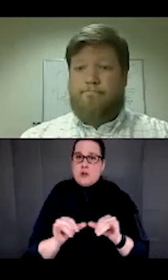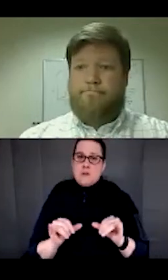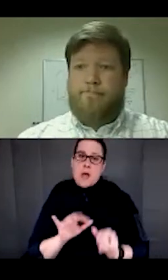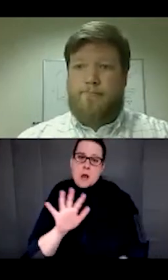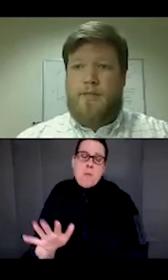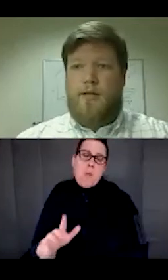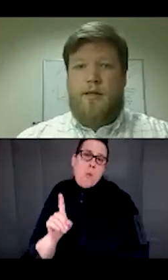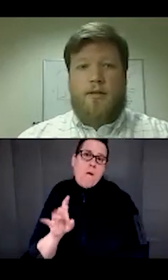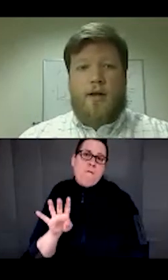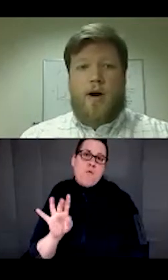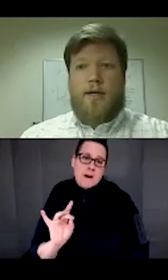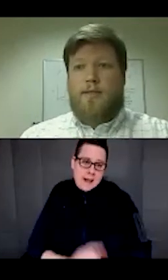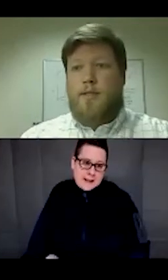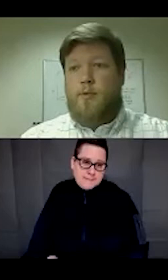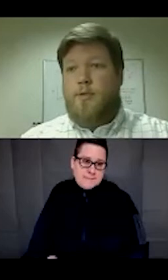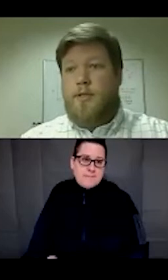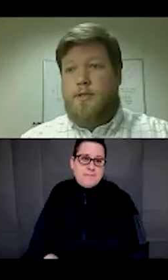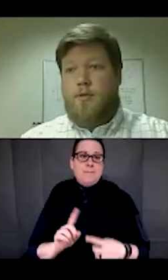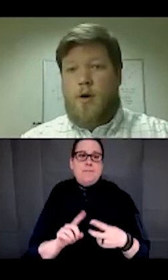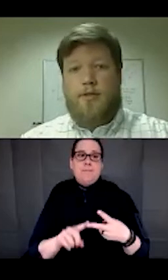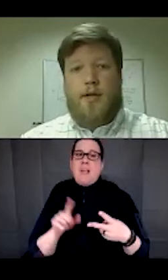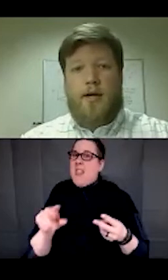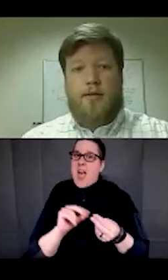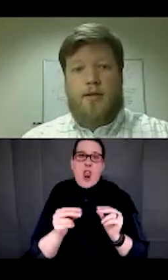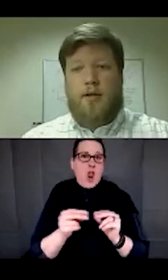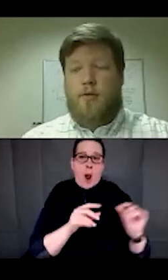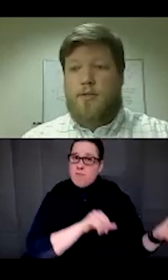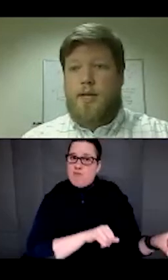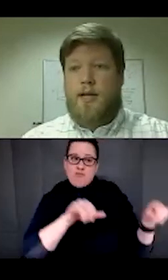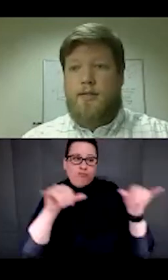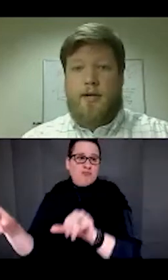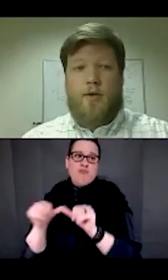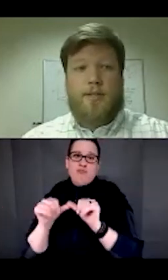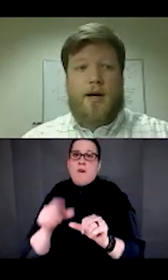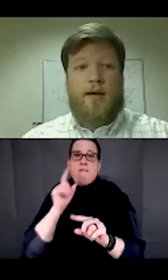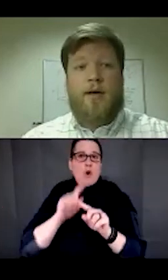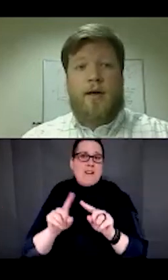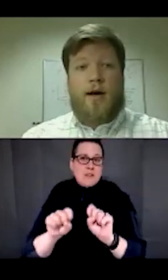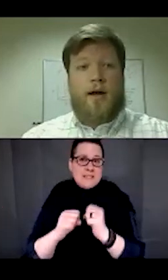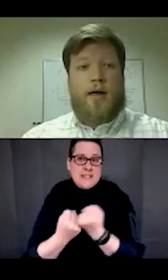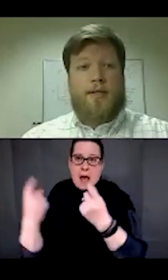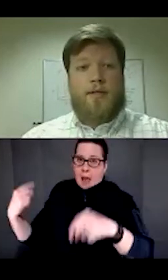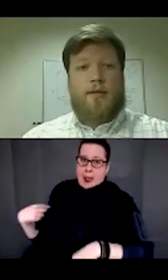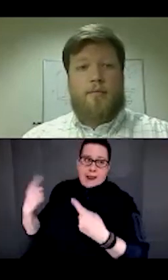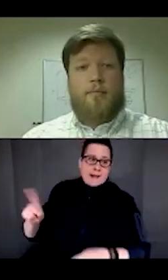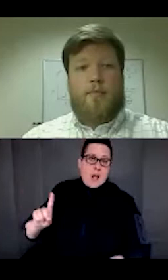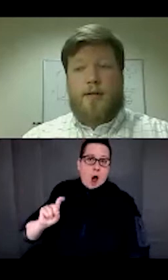148. Likewise, this number persists across societies and across time